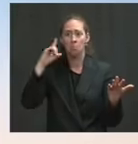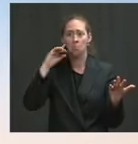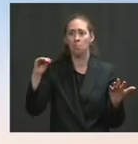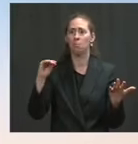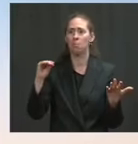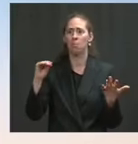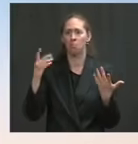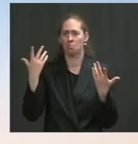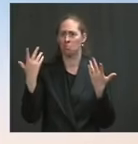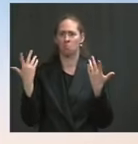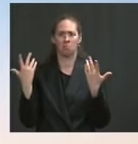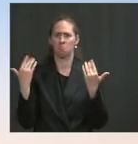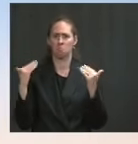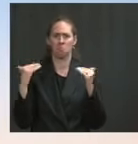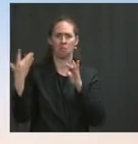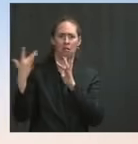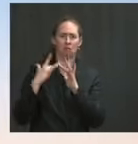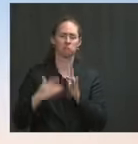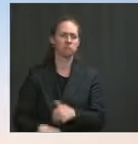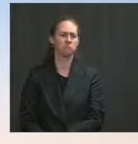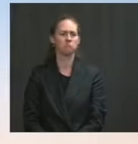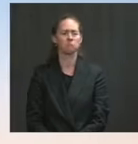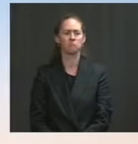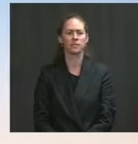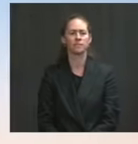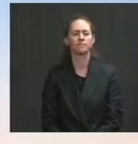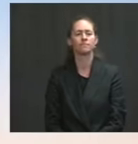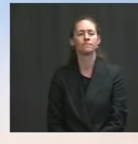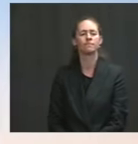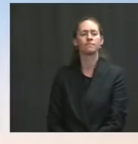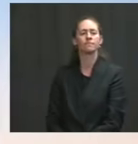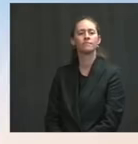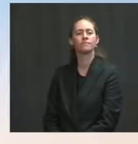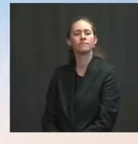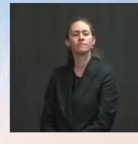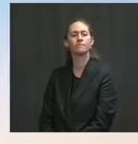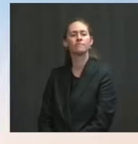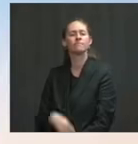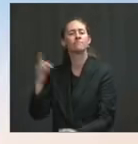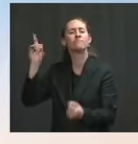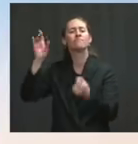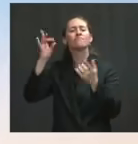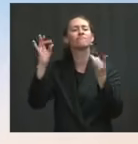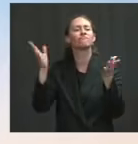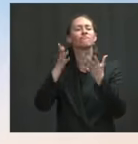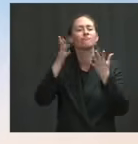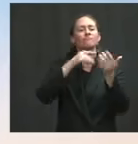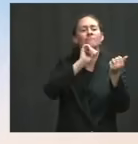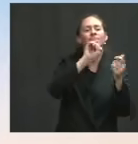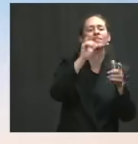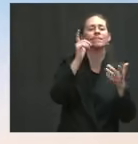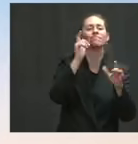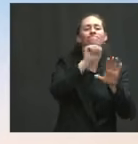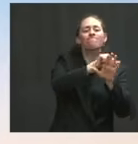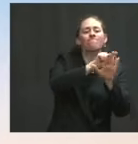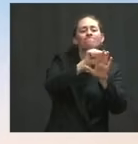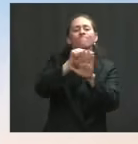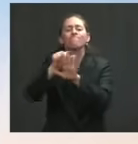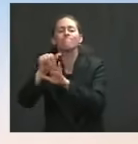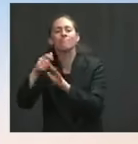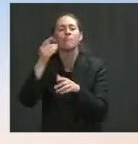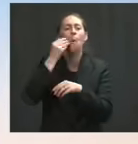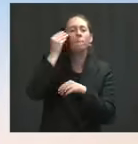Go ahead, Rachel. The president's reference to door-to-door campaigns for vaccines sparked kind of a backlash. You know, Missouri's governor